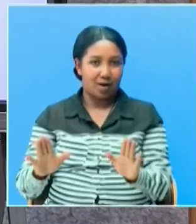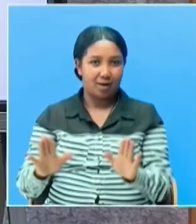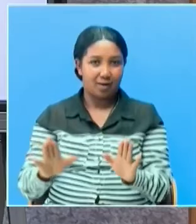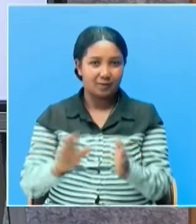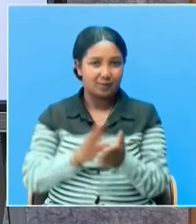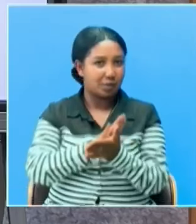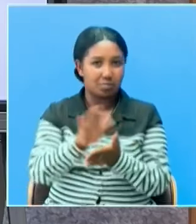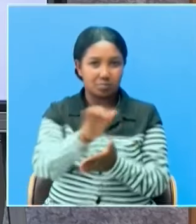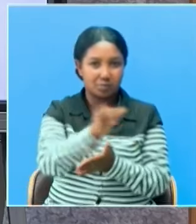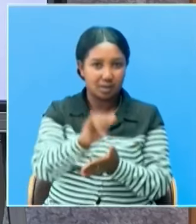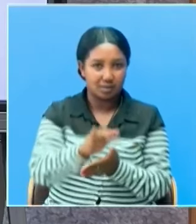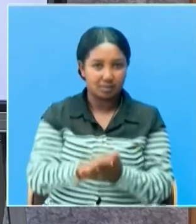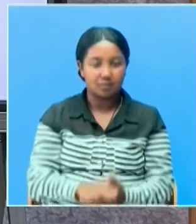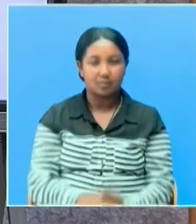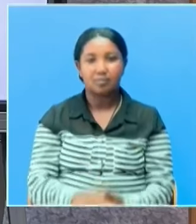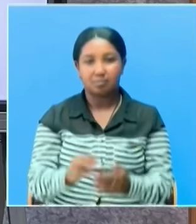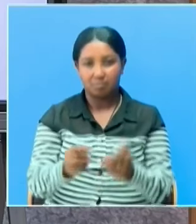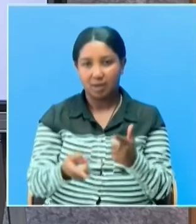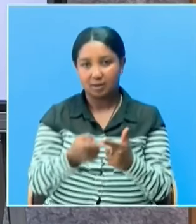quality. Another one.